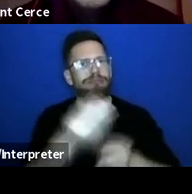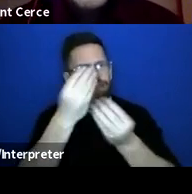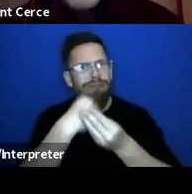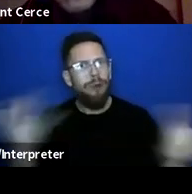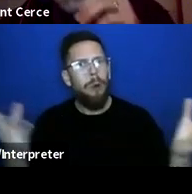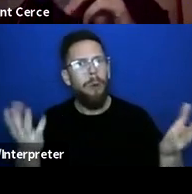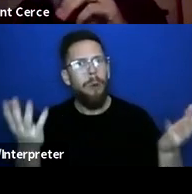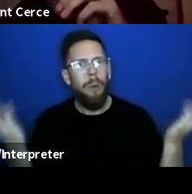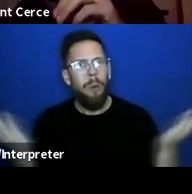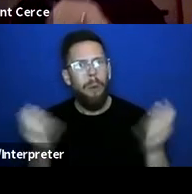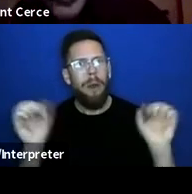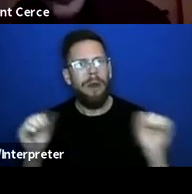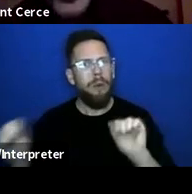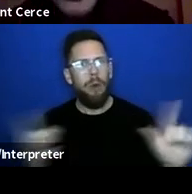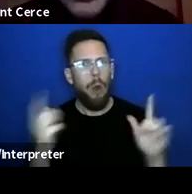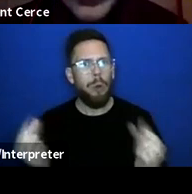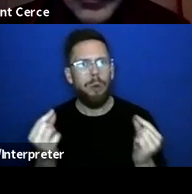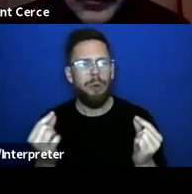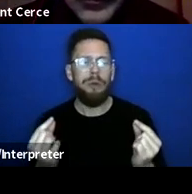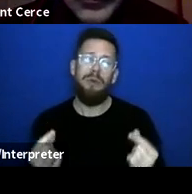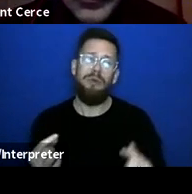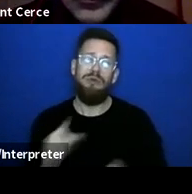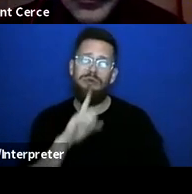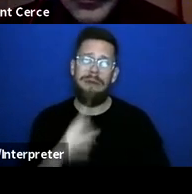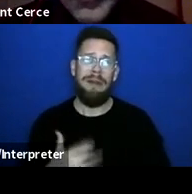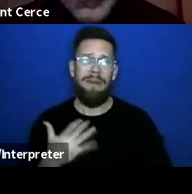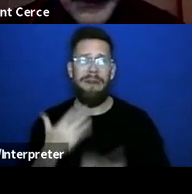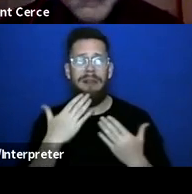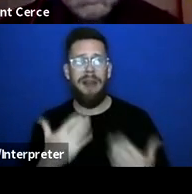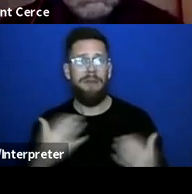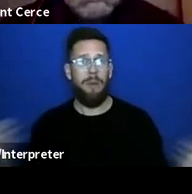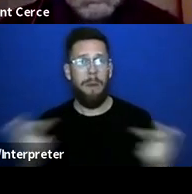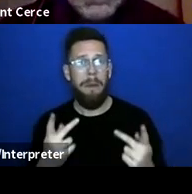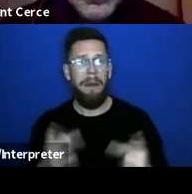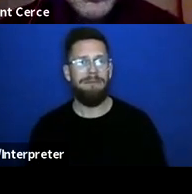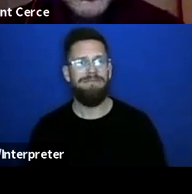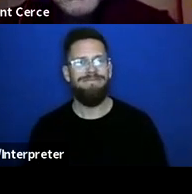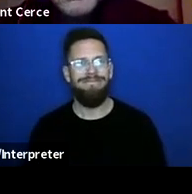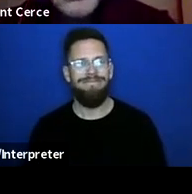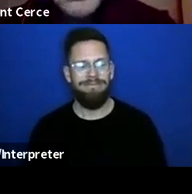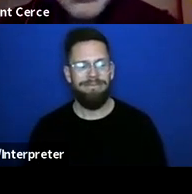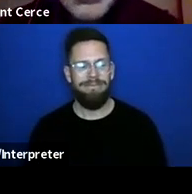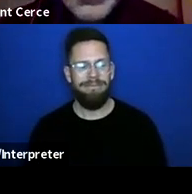in and digest. And so we're thankful that we're all back, just to, you know, circle back to what we were talking about earlier. So.